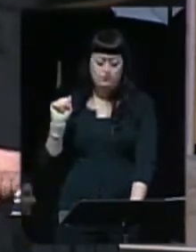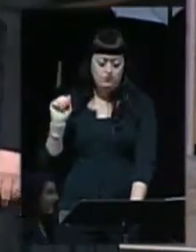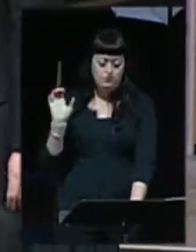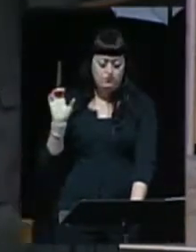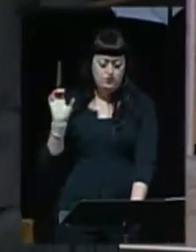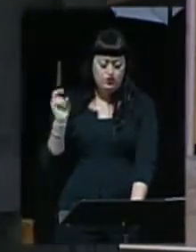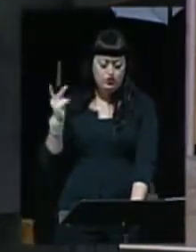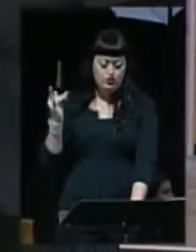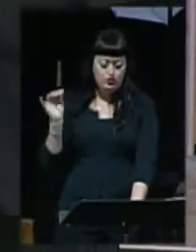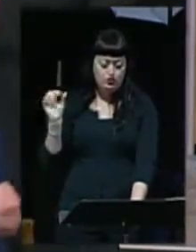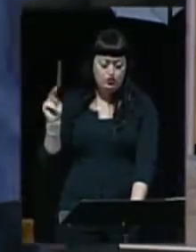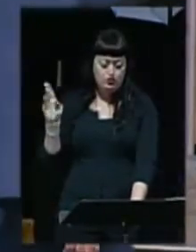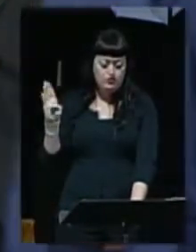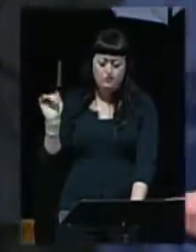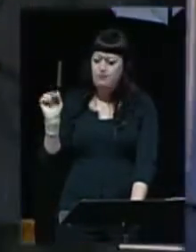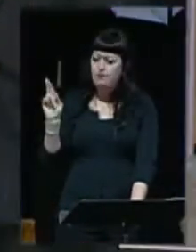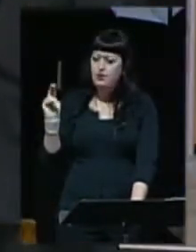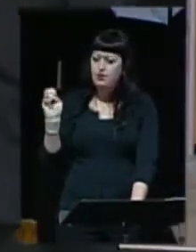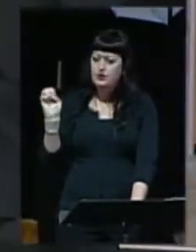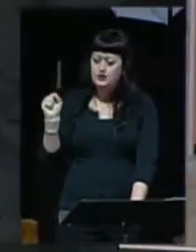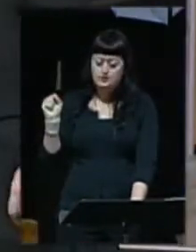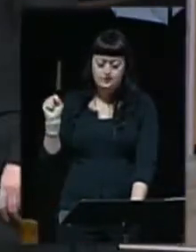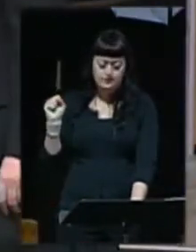Christian Barnes.